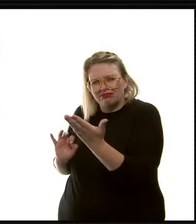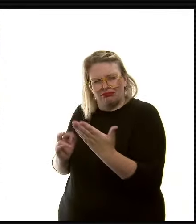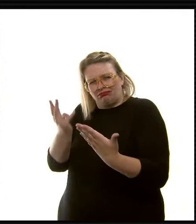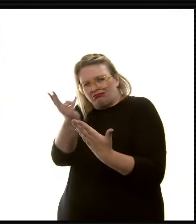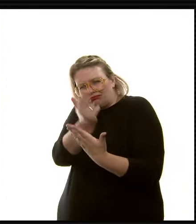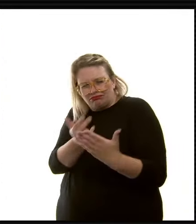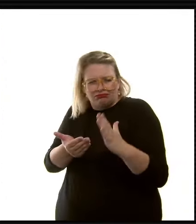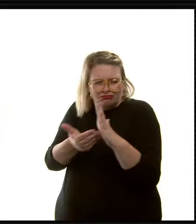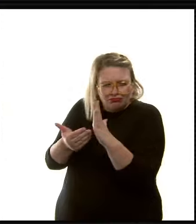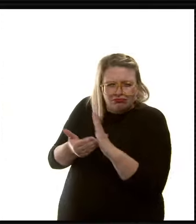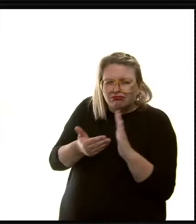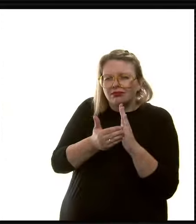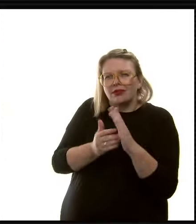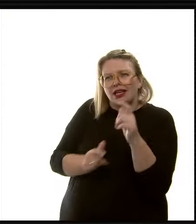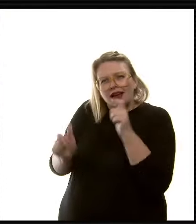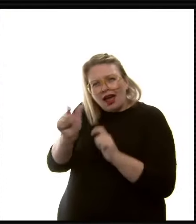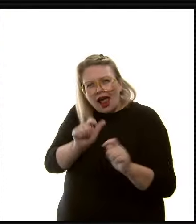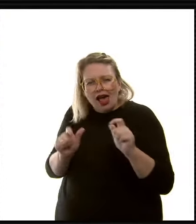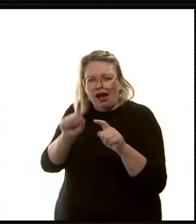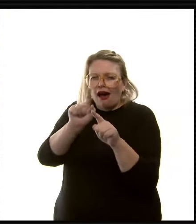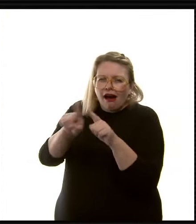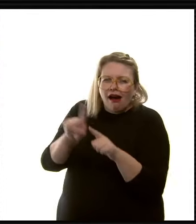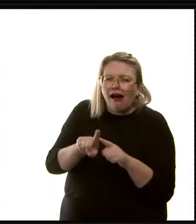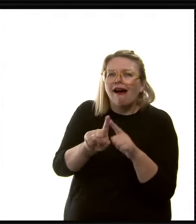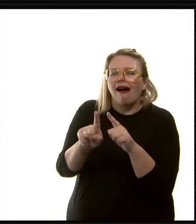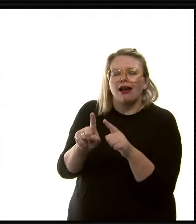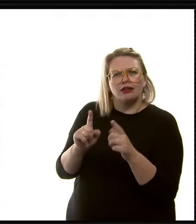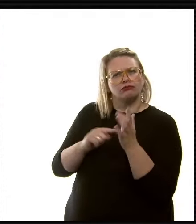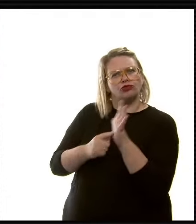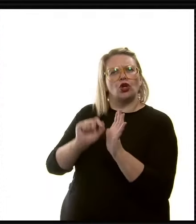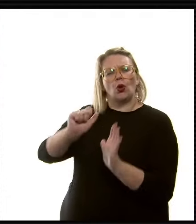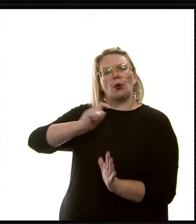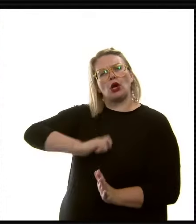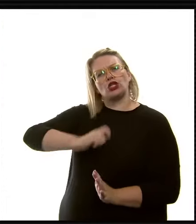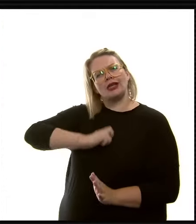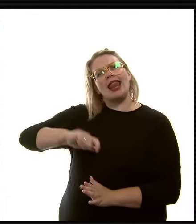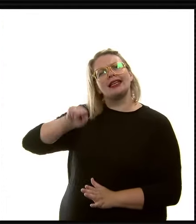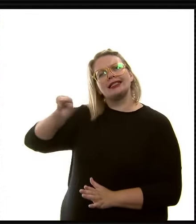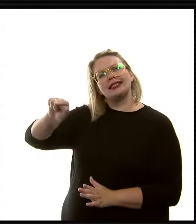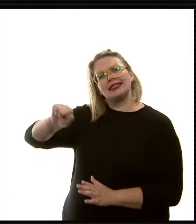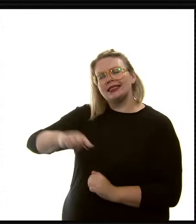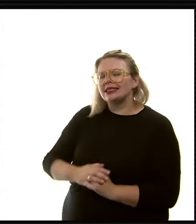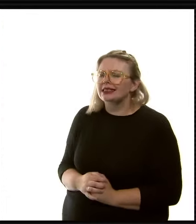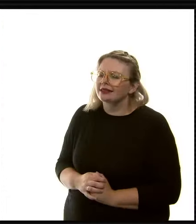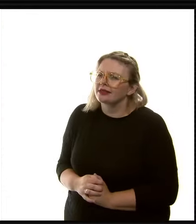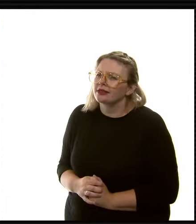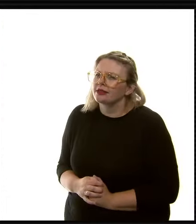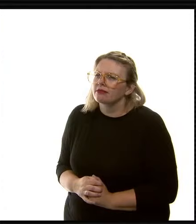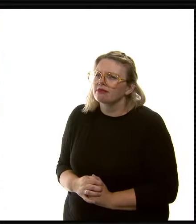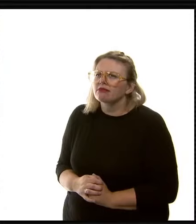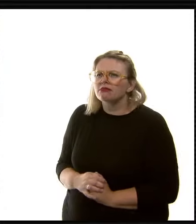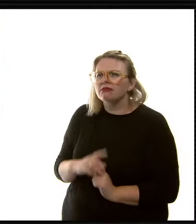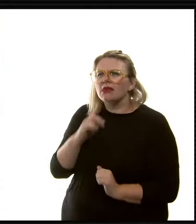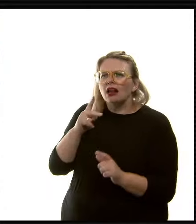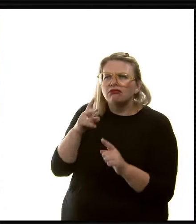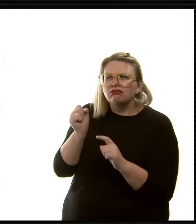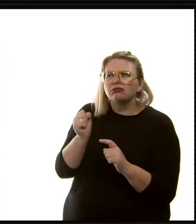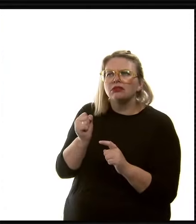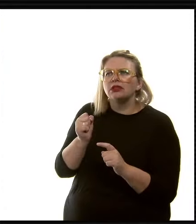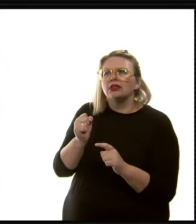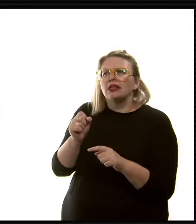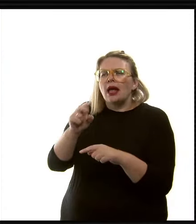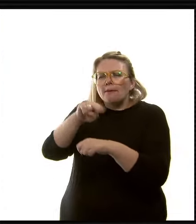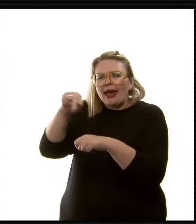and the choice of colors, we really bring the personality together. Yeah. And you know, you can see details like dripping paint